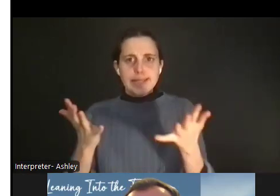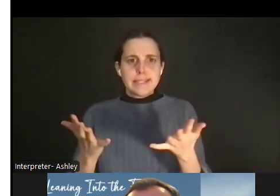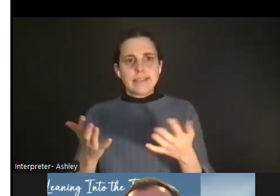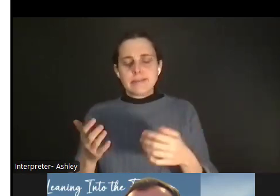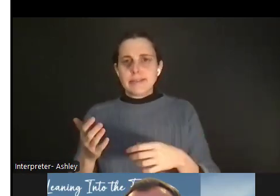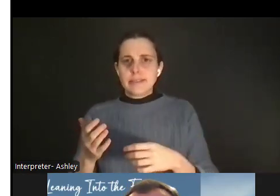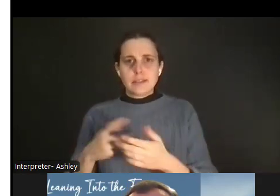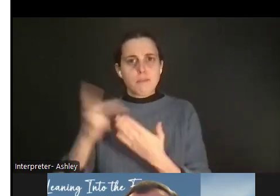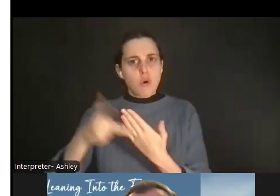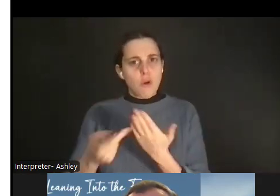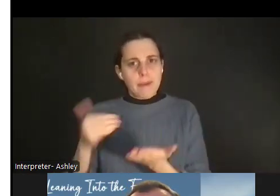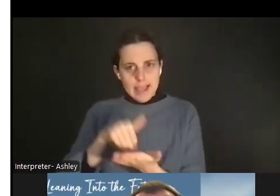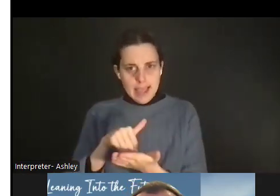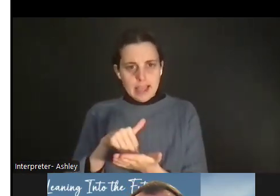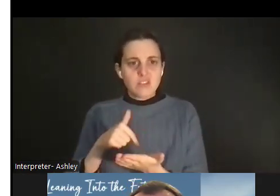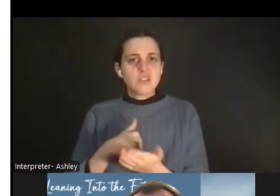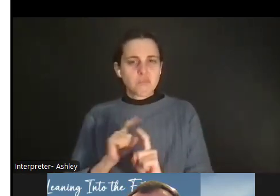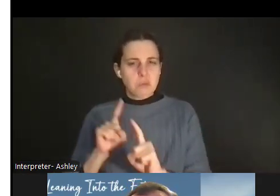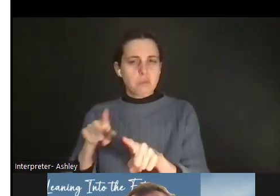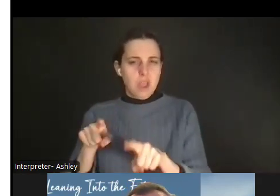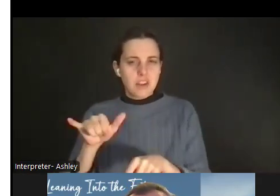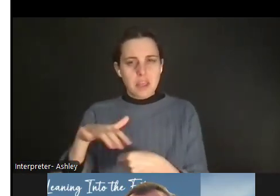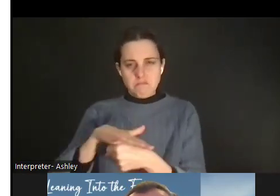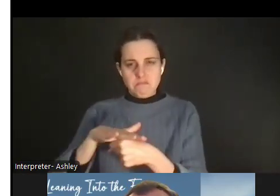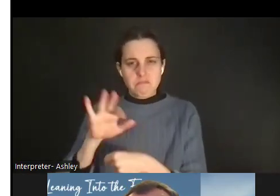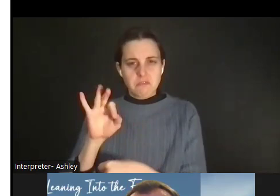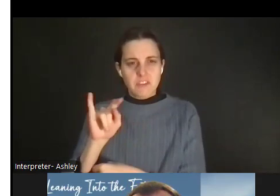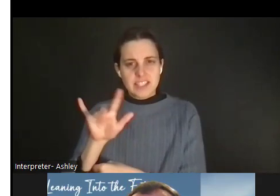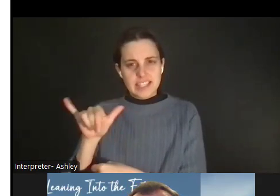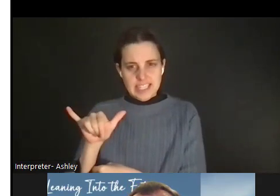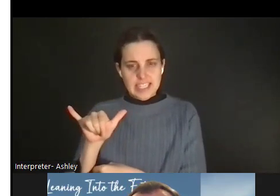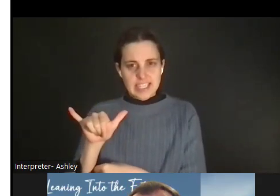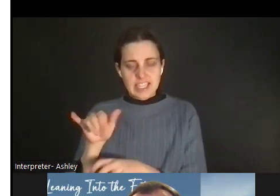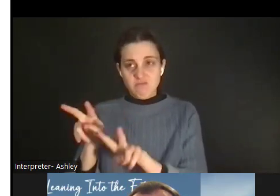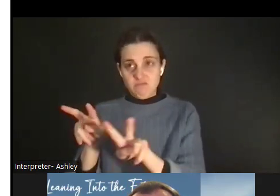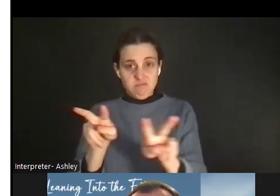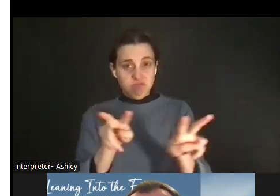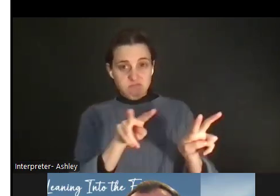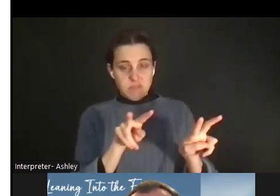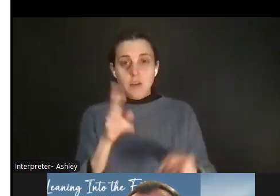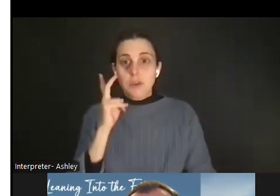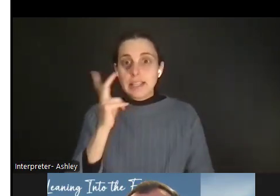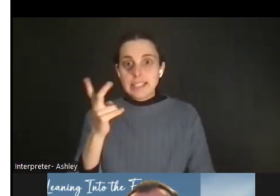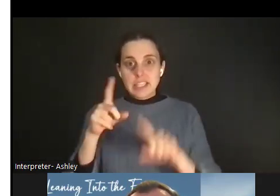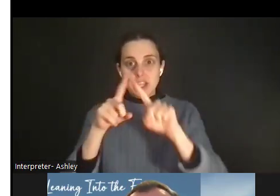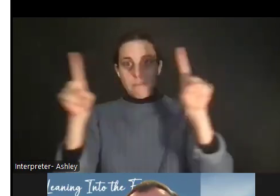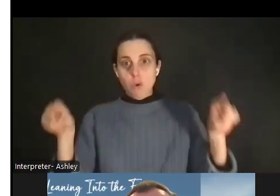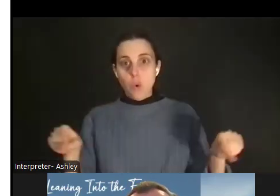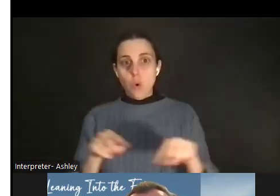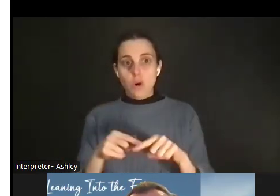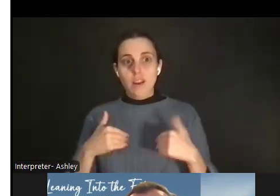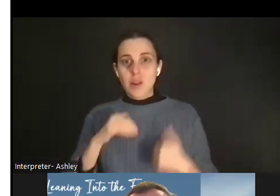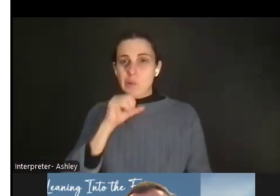tour the facility, and I saw the boards frozen solid with steel writings on it from the